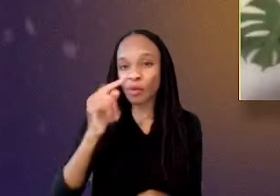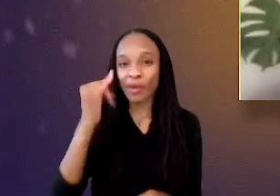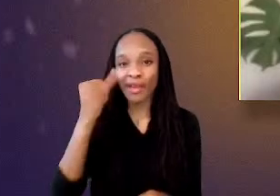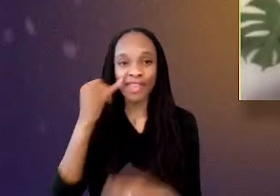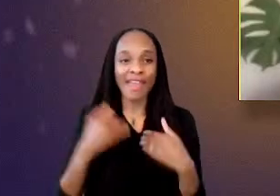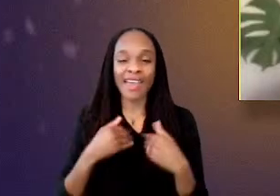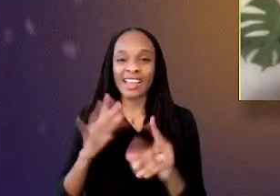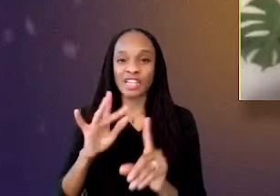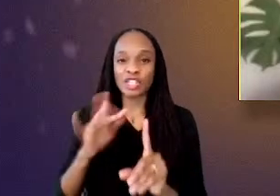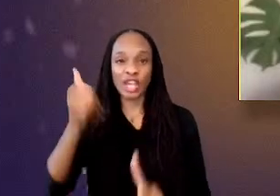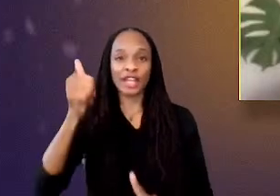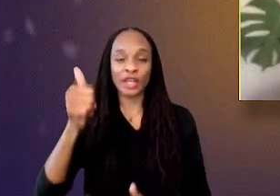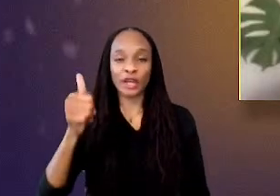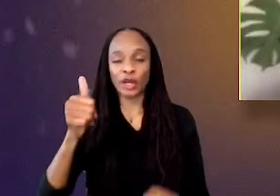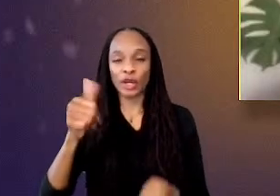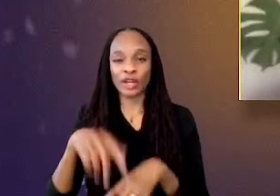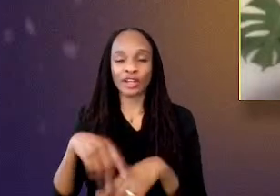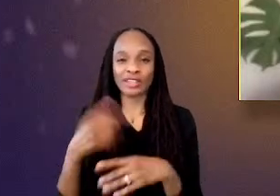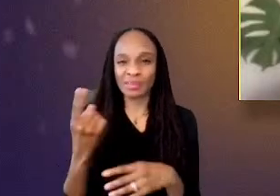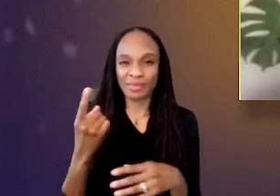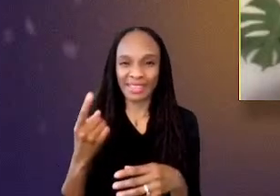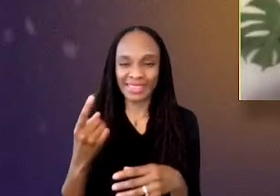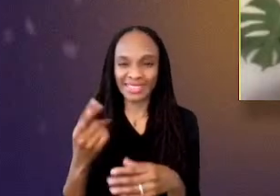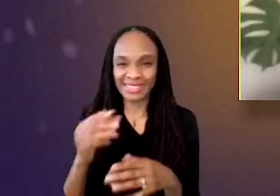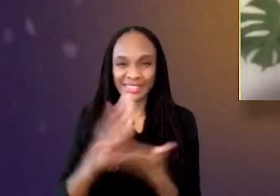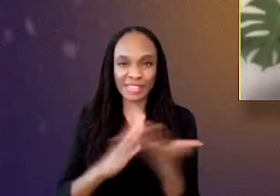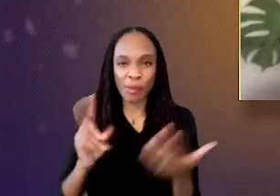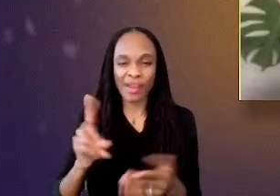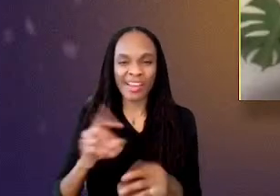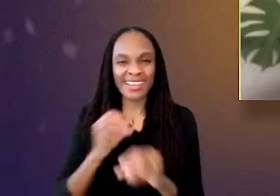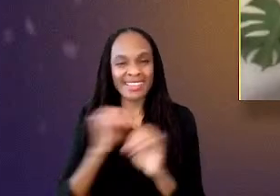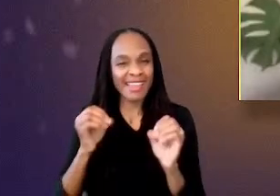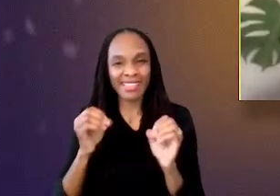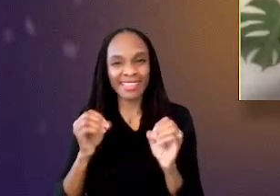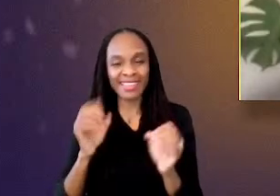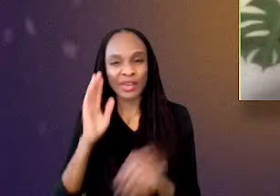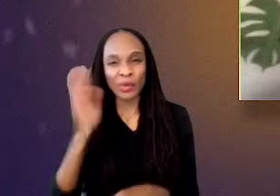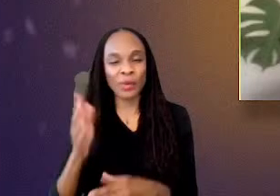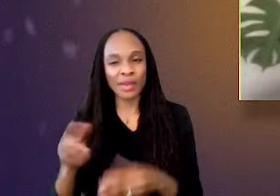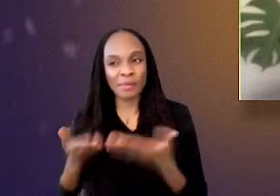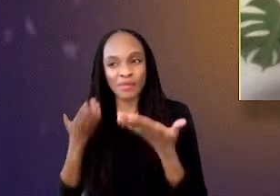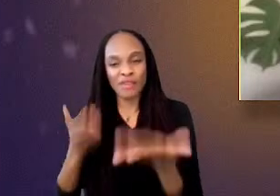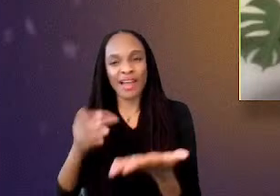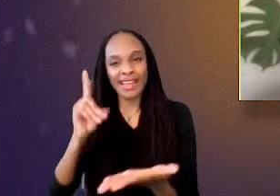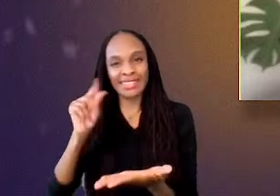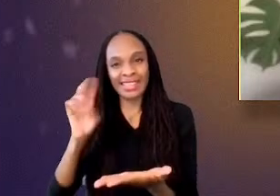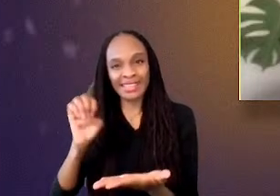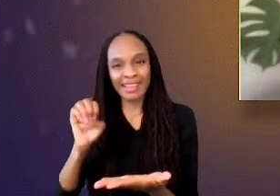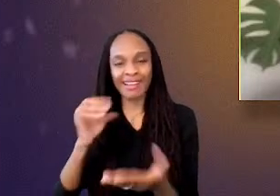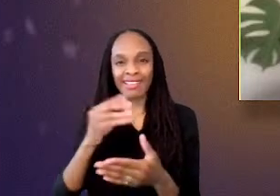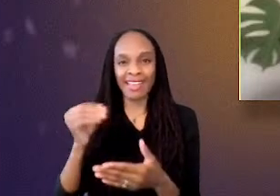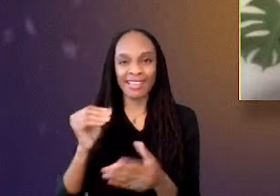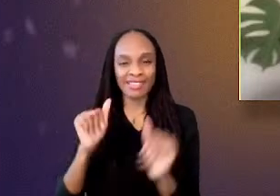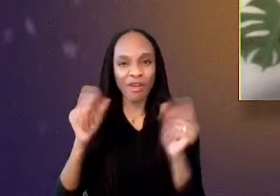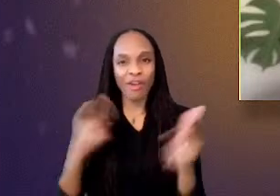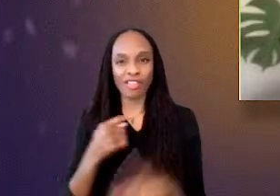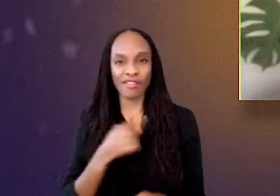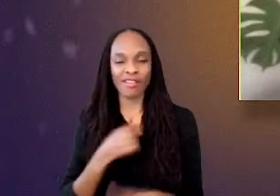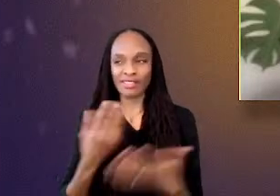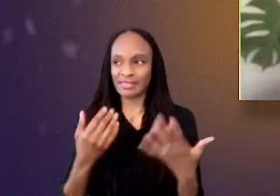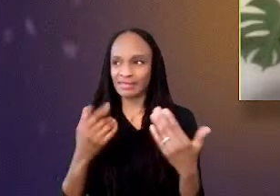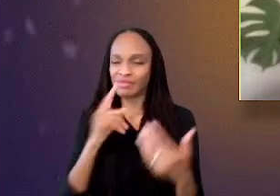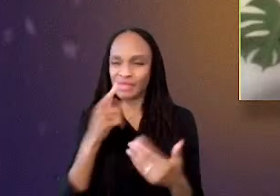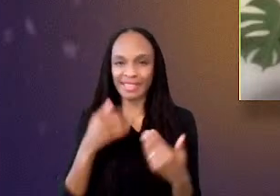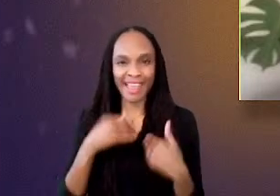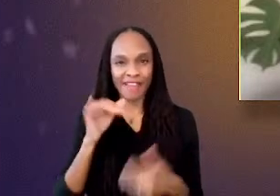shinier ring somewhere, nothing would have provided Danielle and Neela with the experience of being able to premiere the film in front of their own community in their